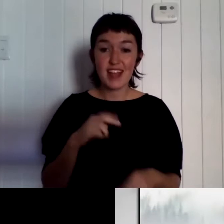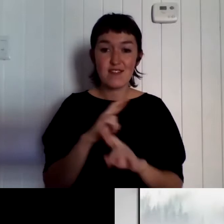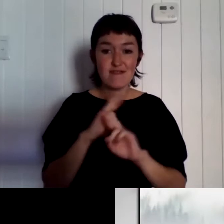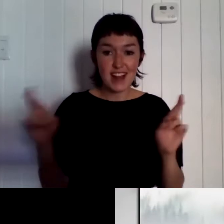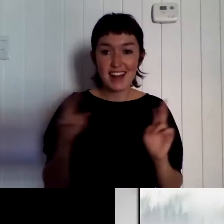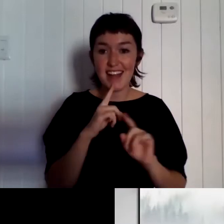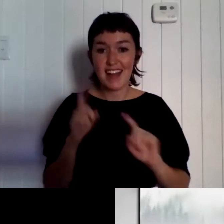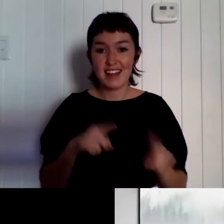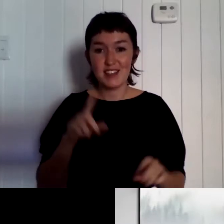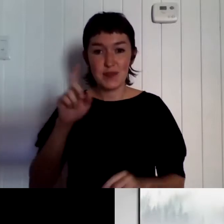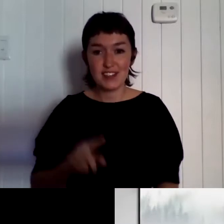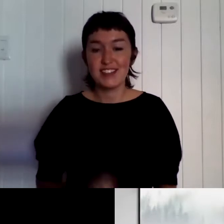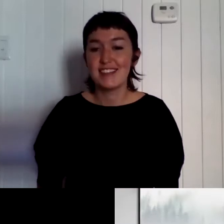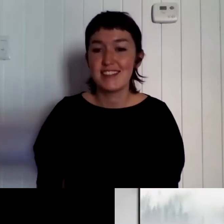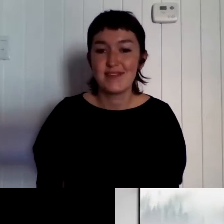have.